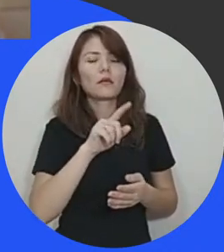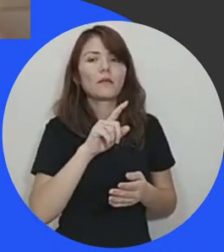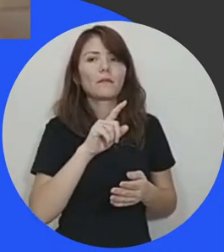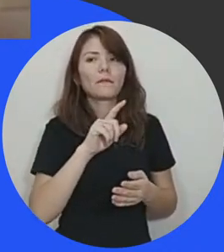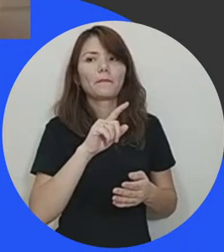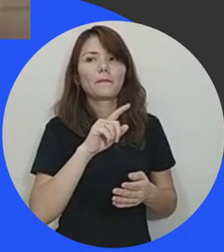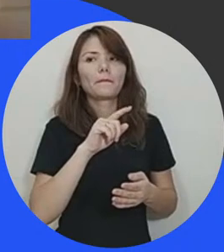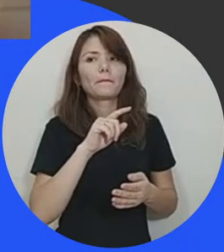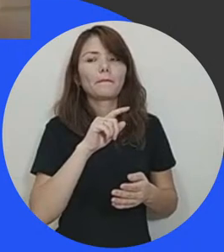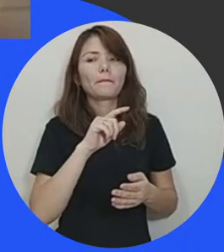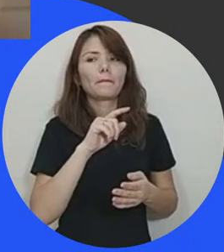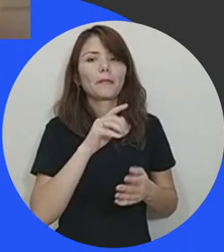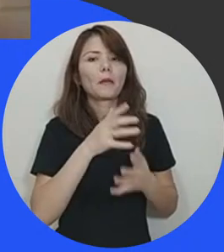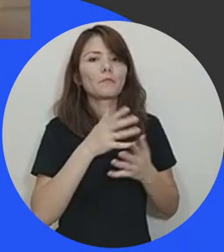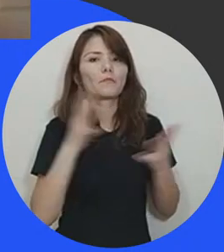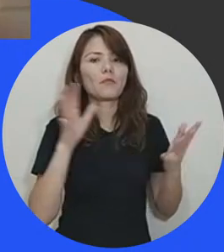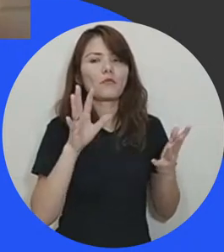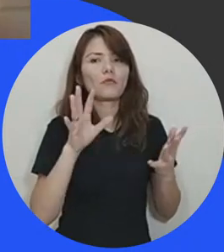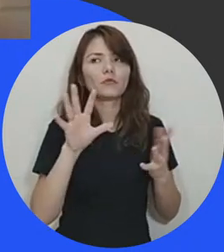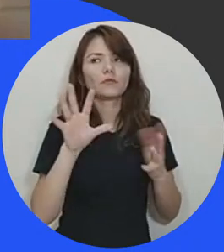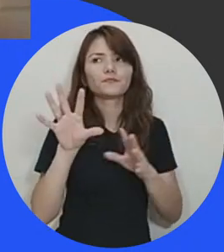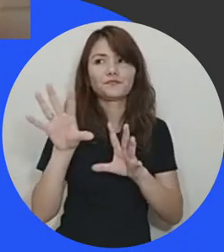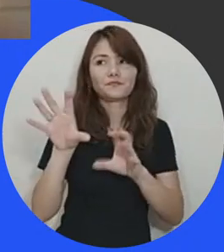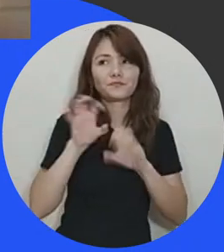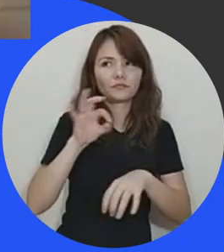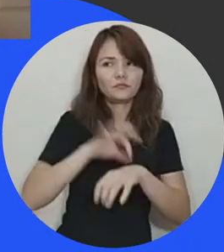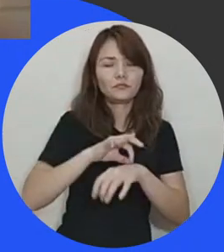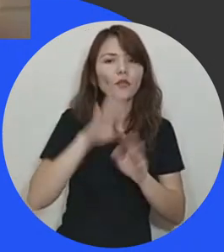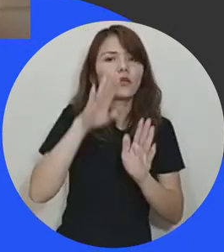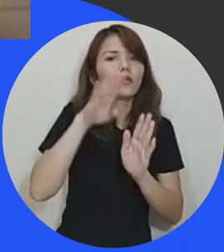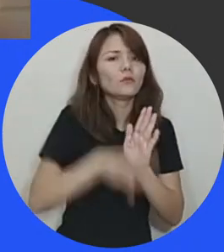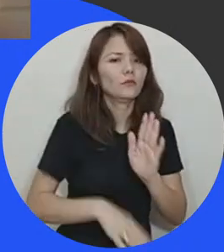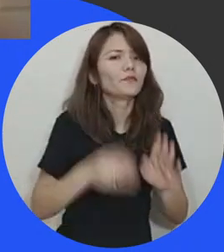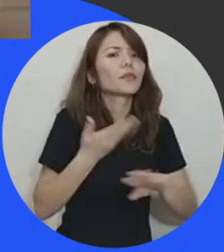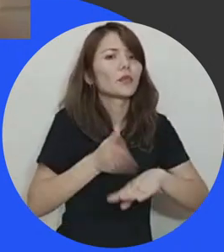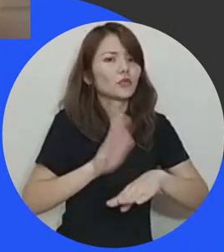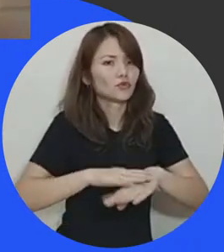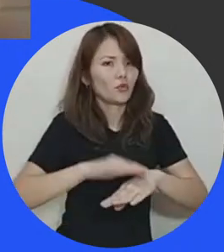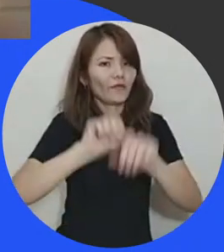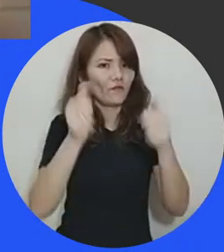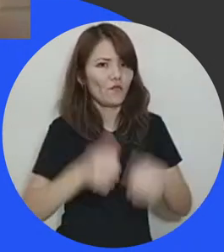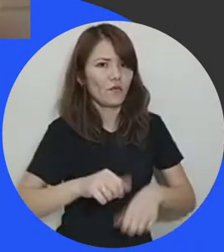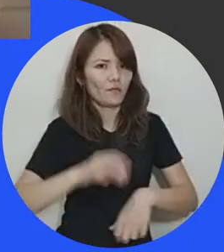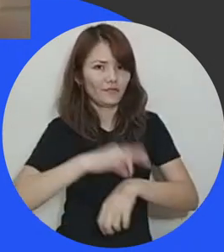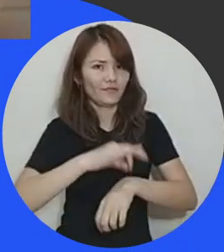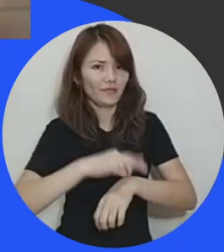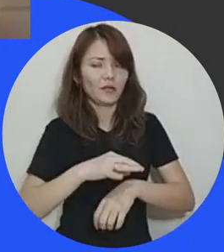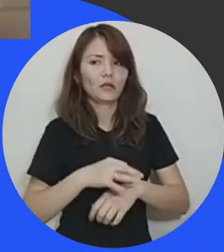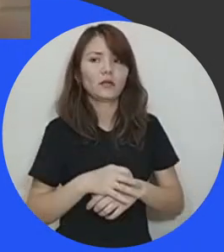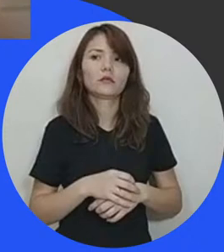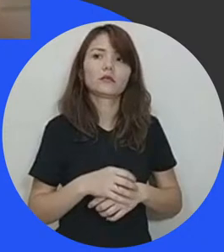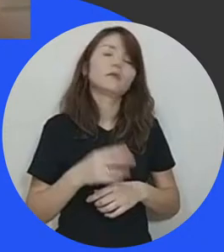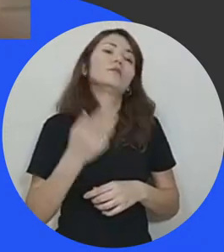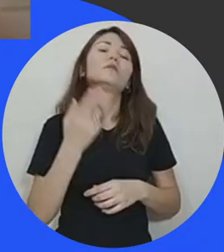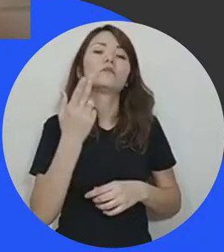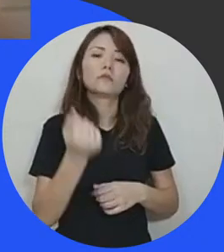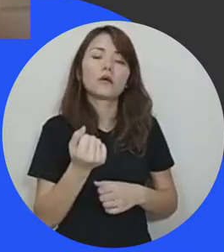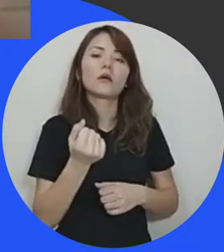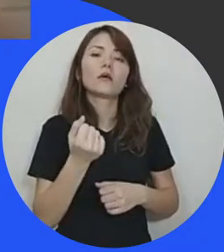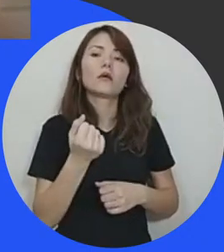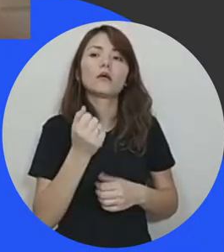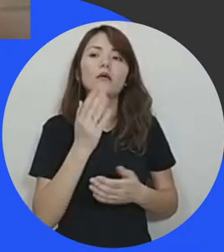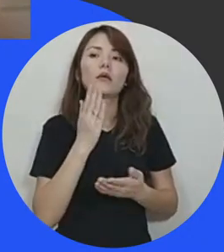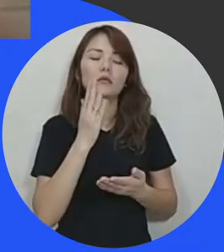the coronavirus? So what's likely to be the case? So the answer is yes,